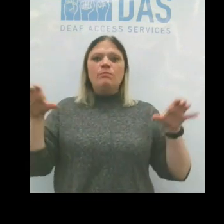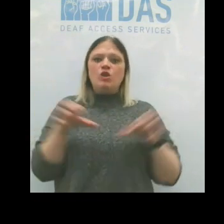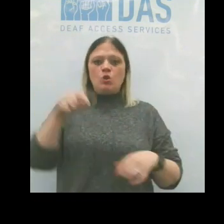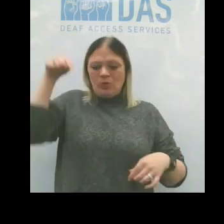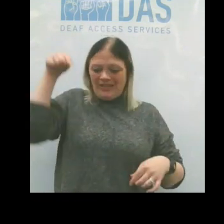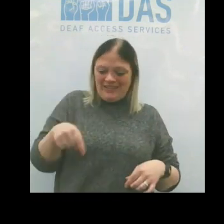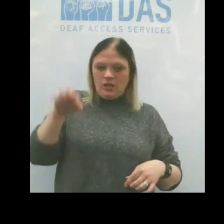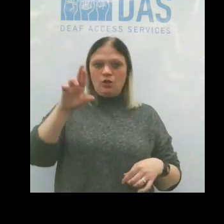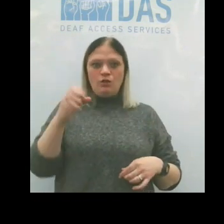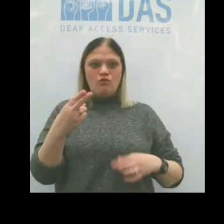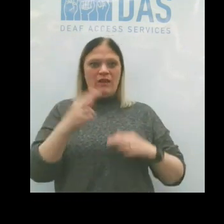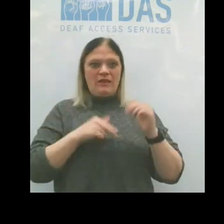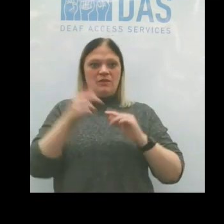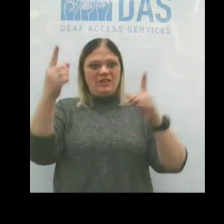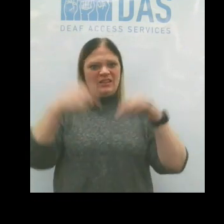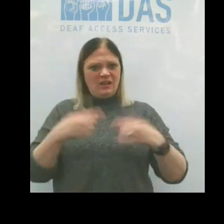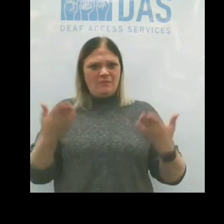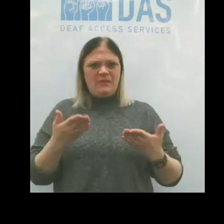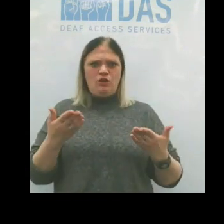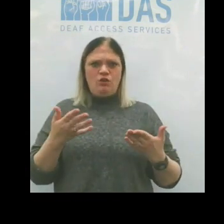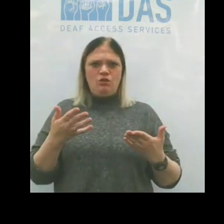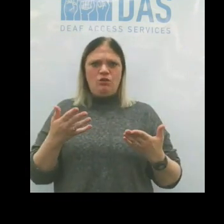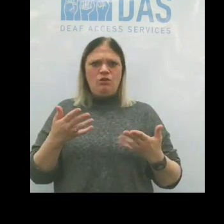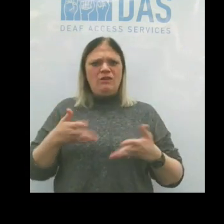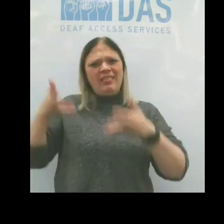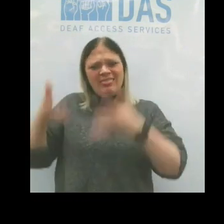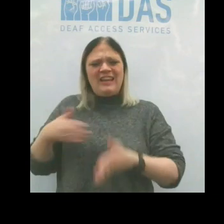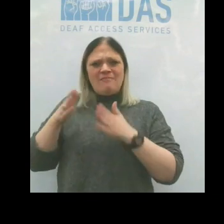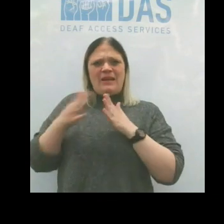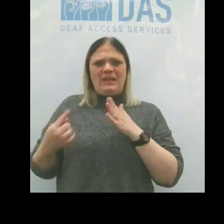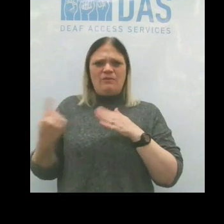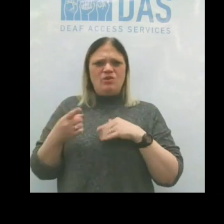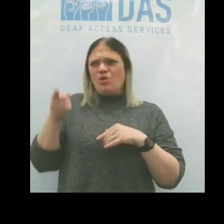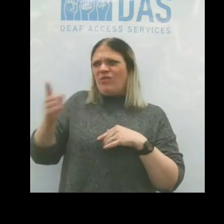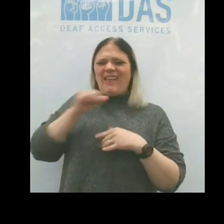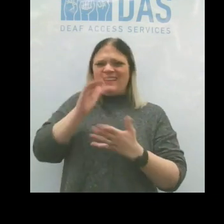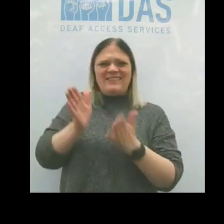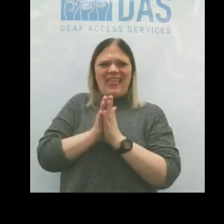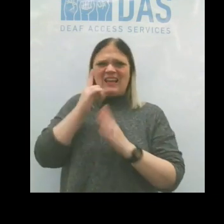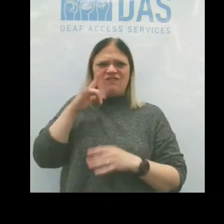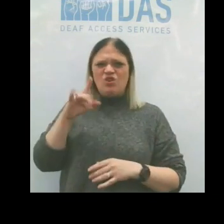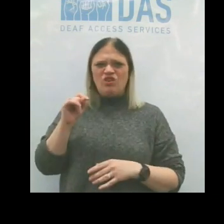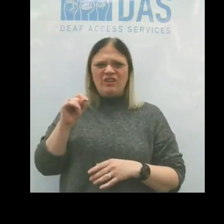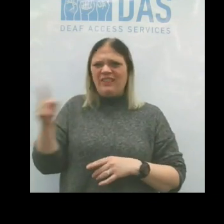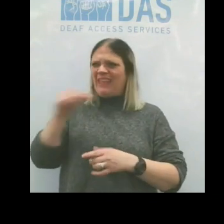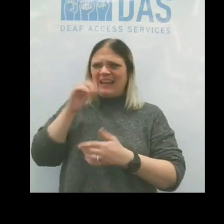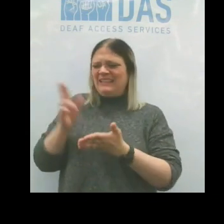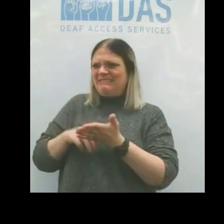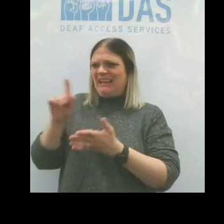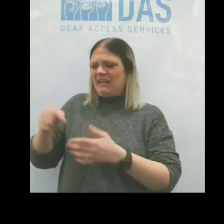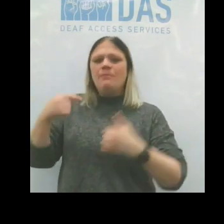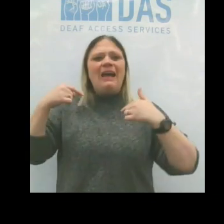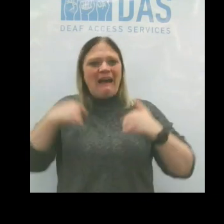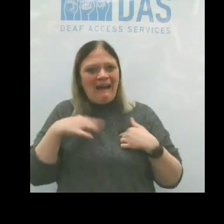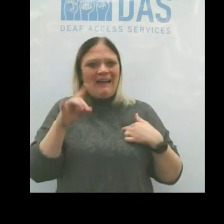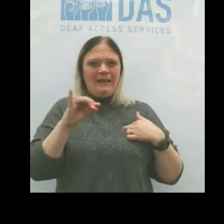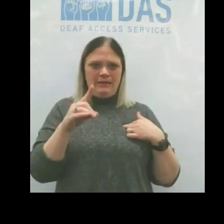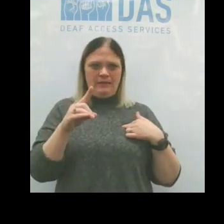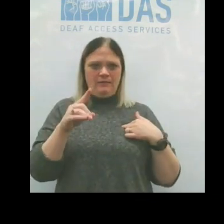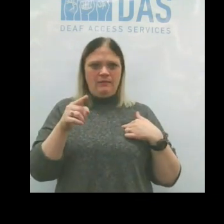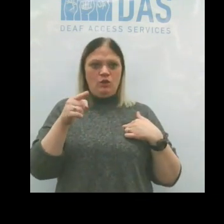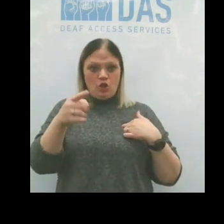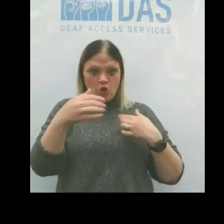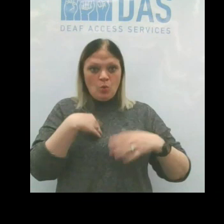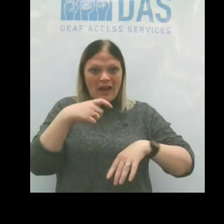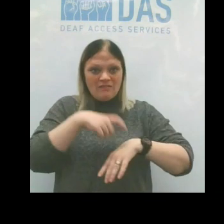Rath building. Come here. Leave my neighbors out of it. They didn't sign up for it. I did. So if you got a time, you want to